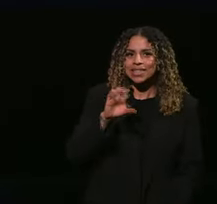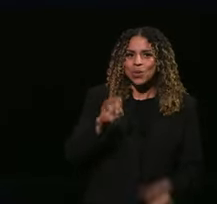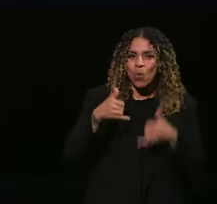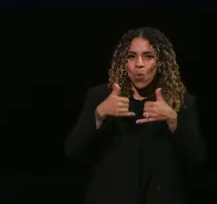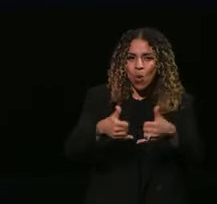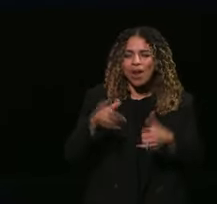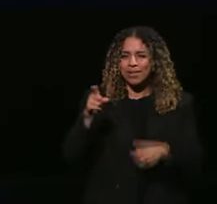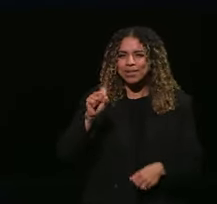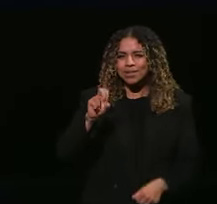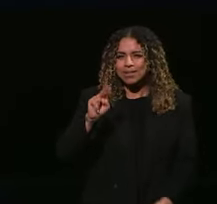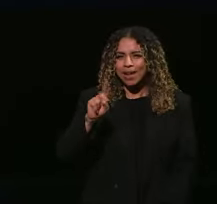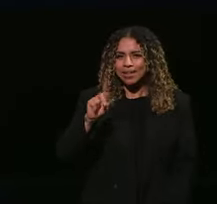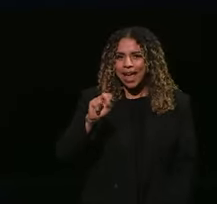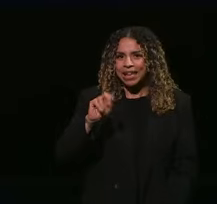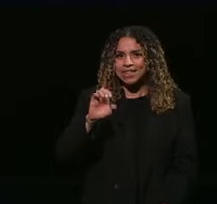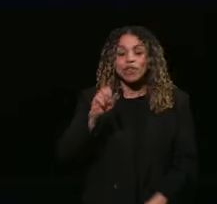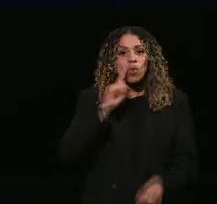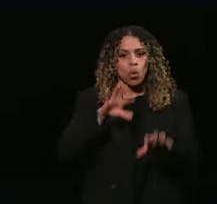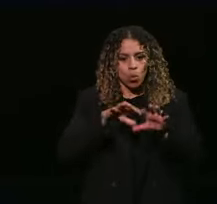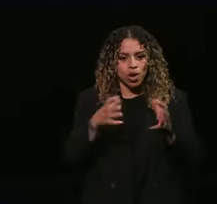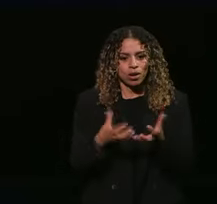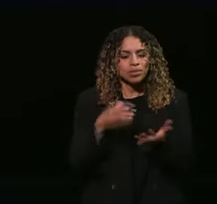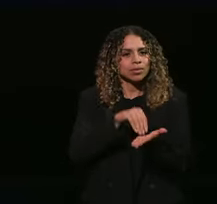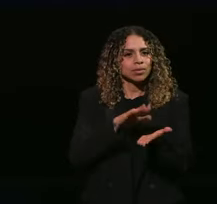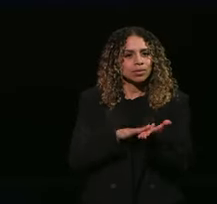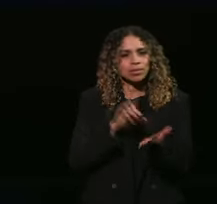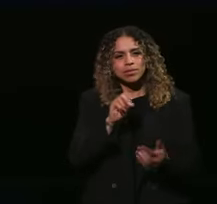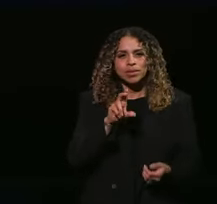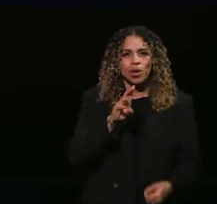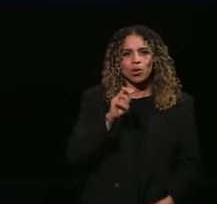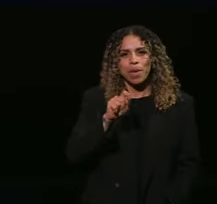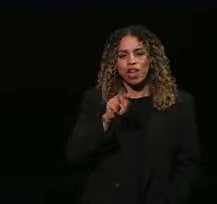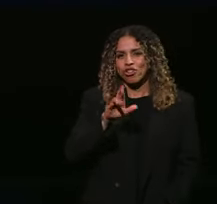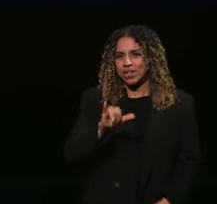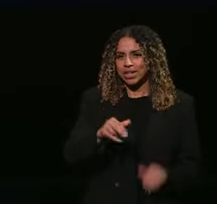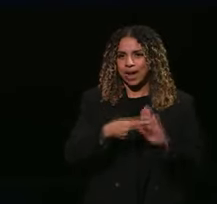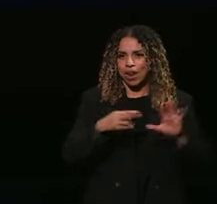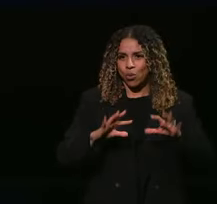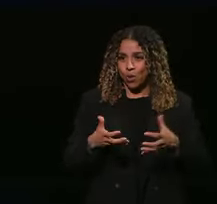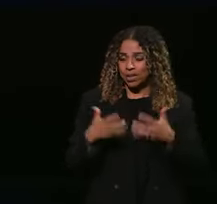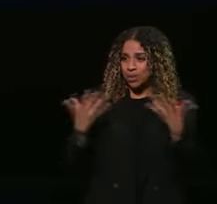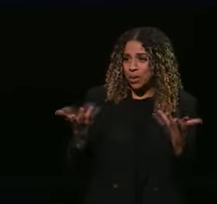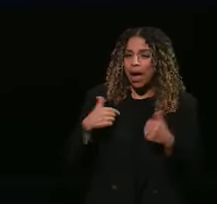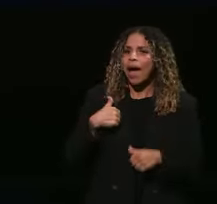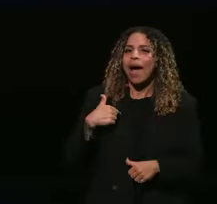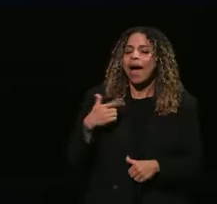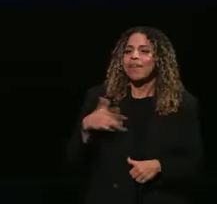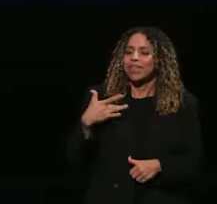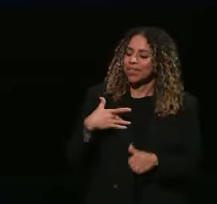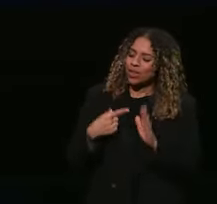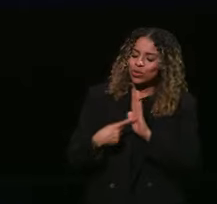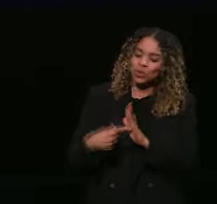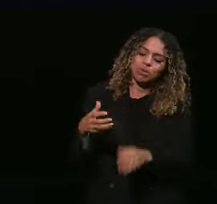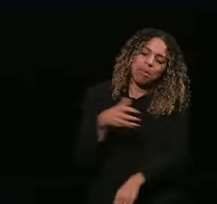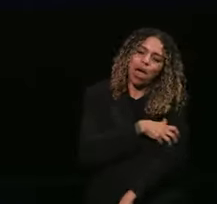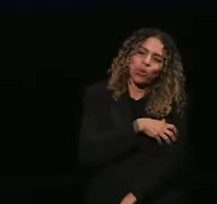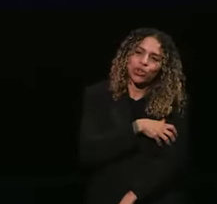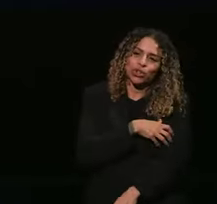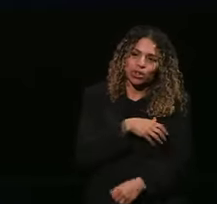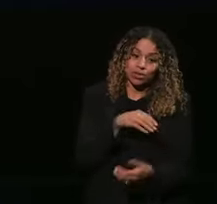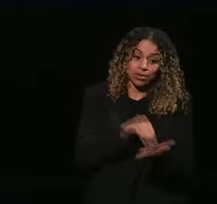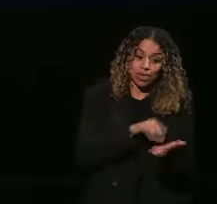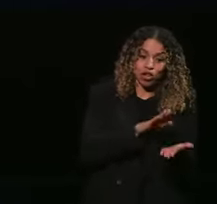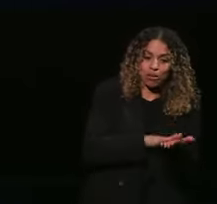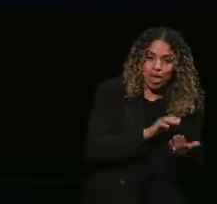World Documentary category. So I think it just speaks to the power of documentary